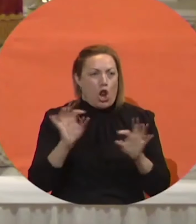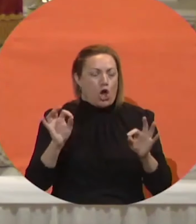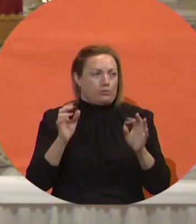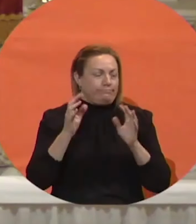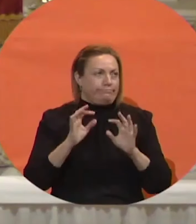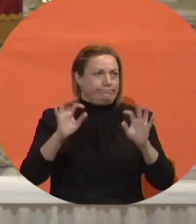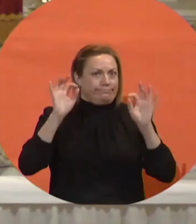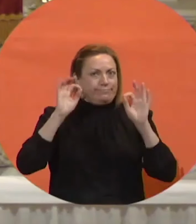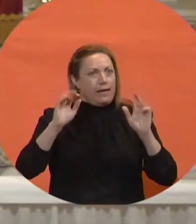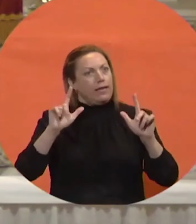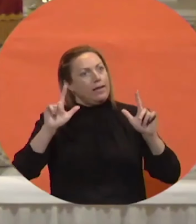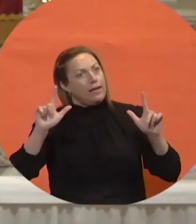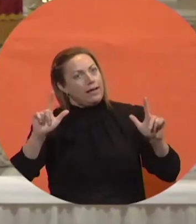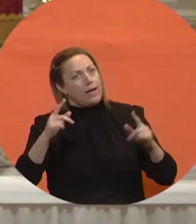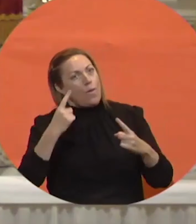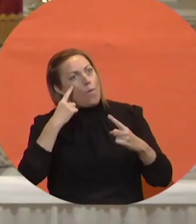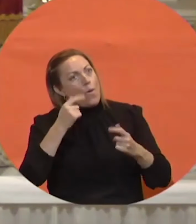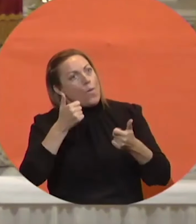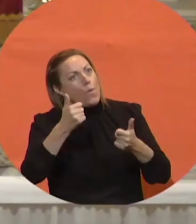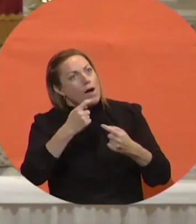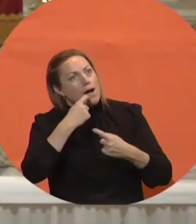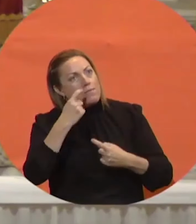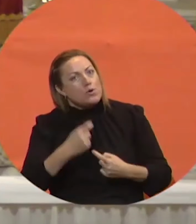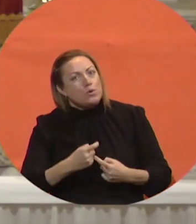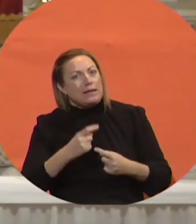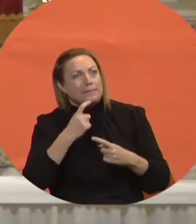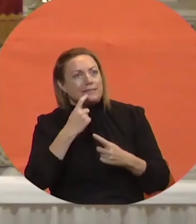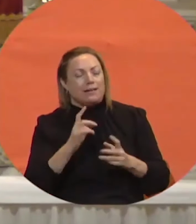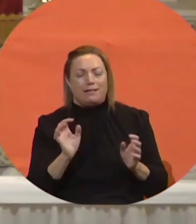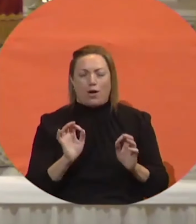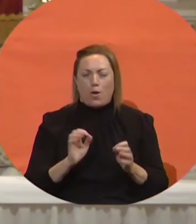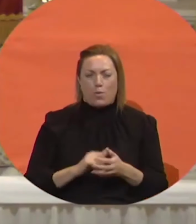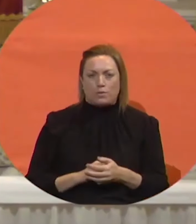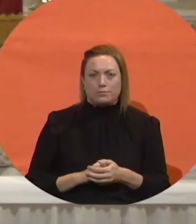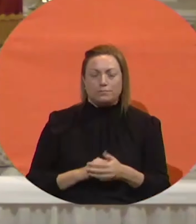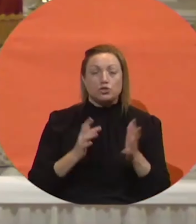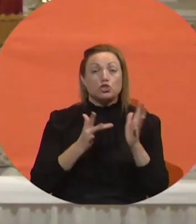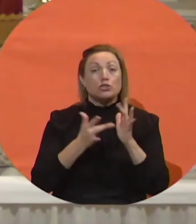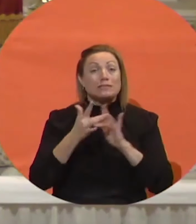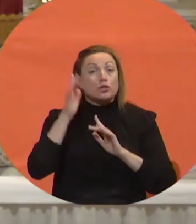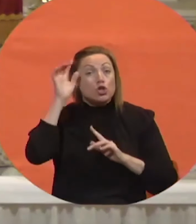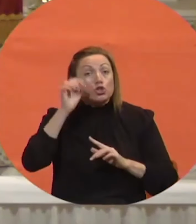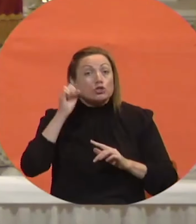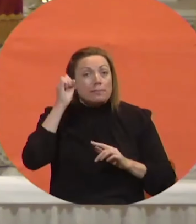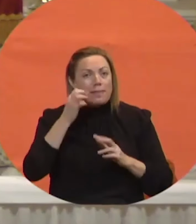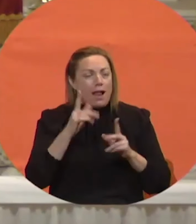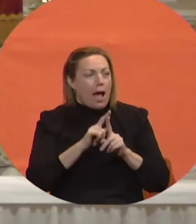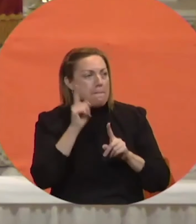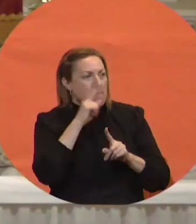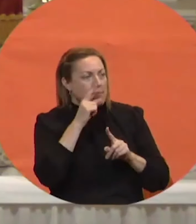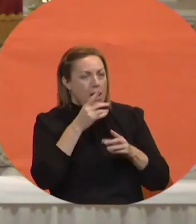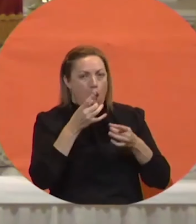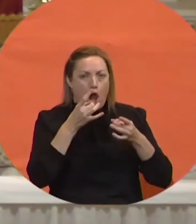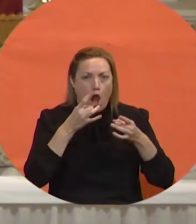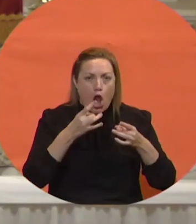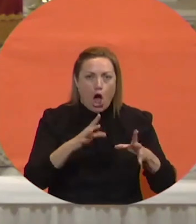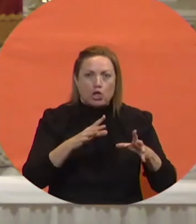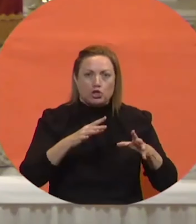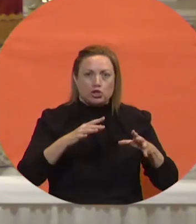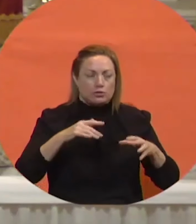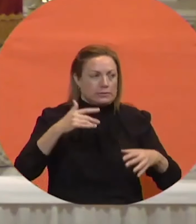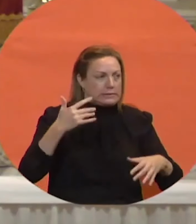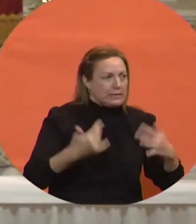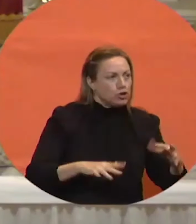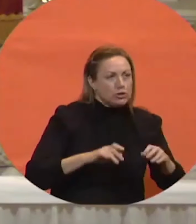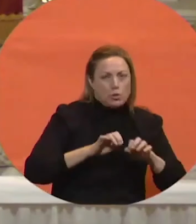Jesus' sheep are often lost, injured, or scattered. They must be gathered into one